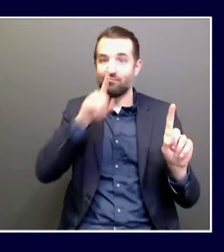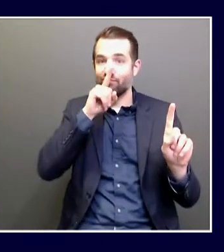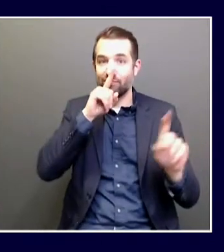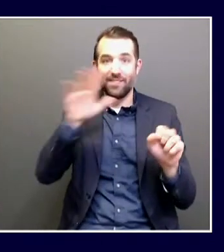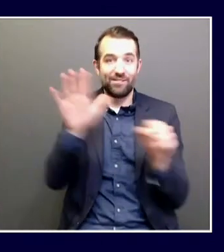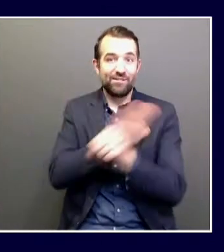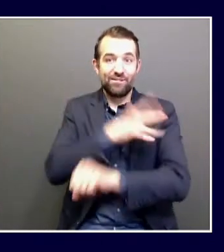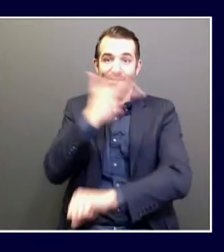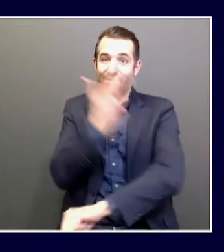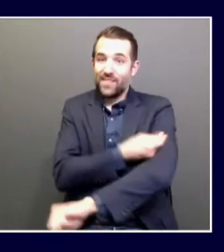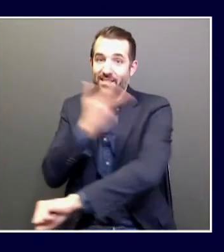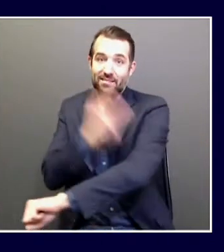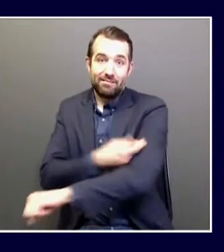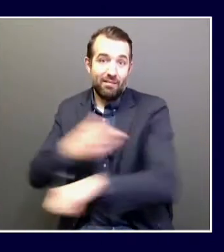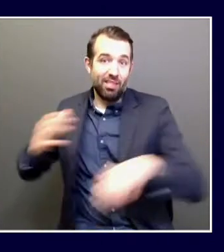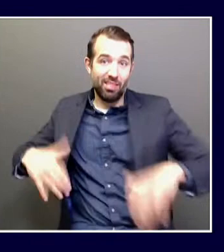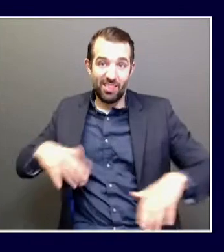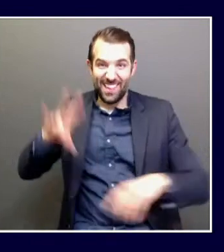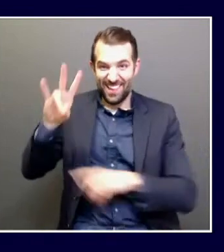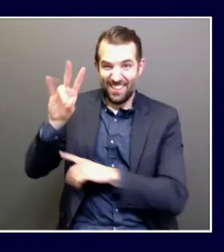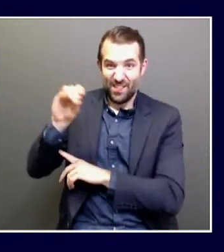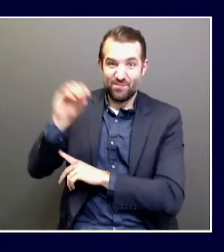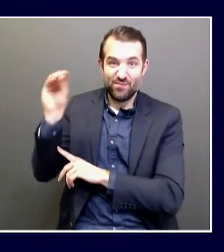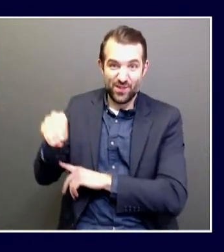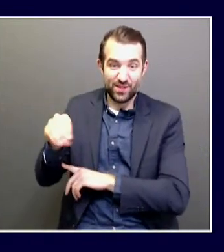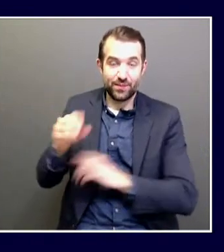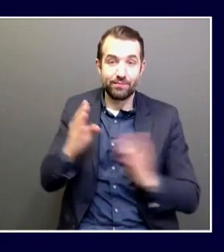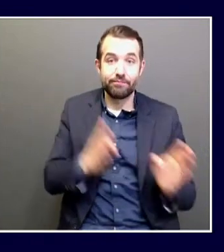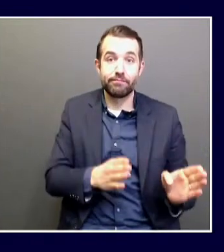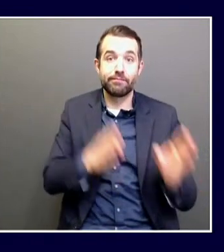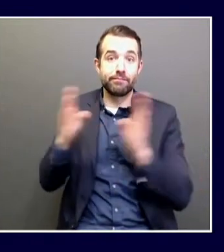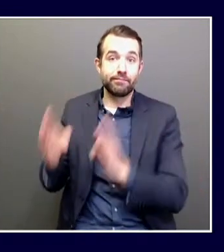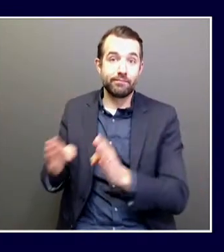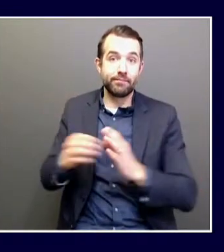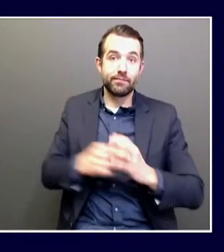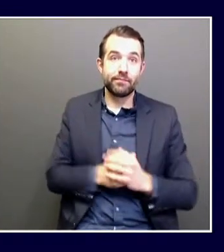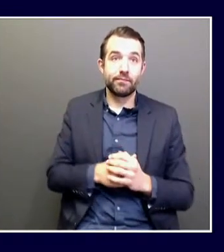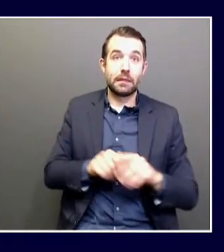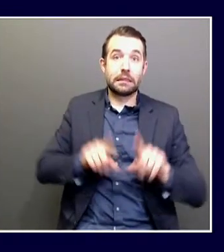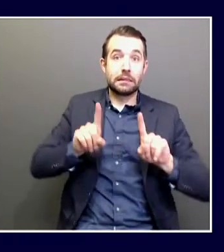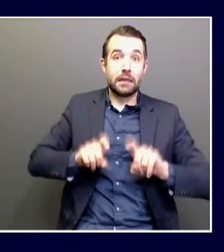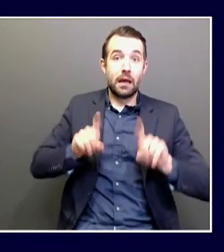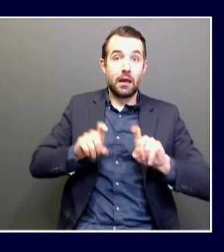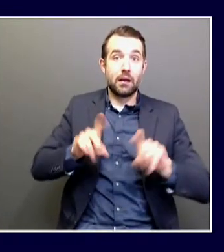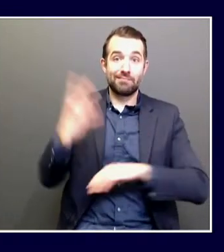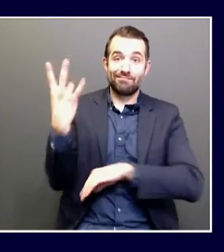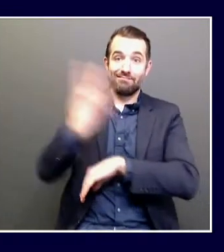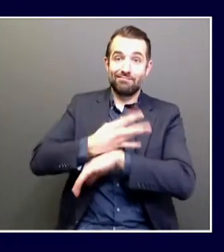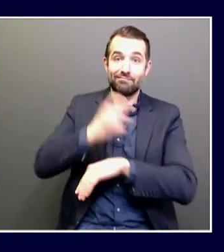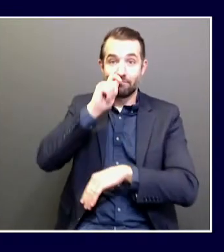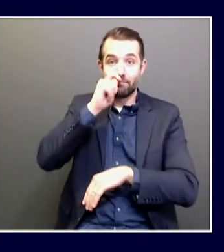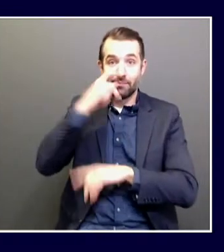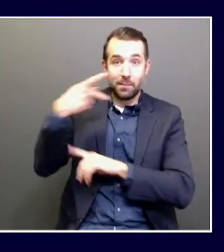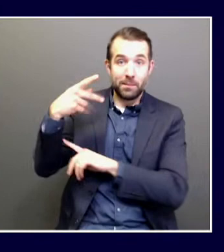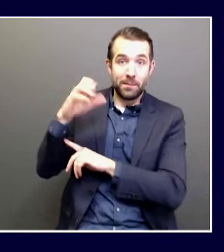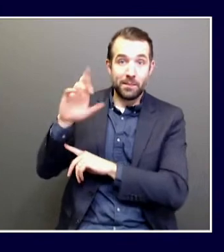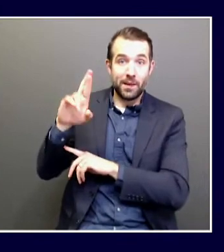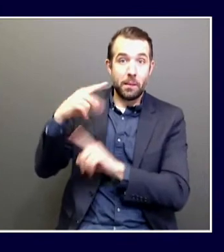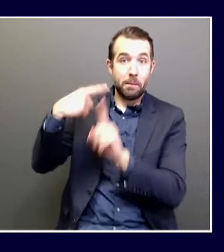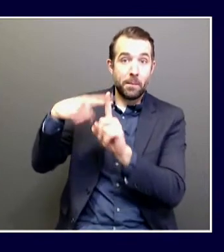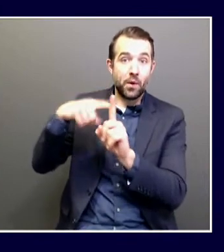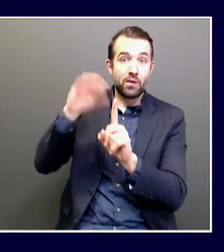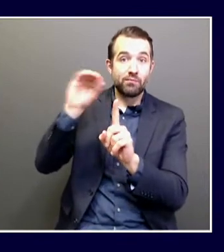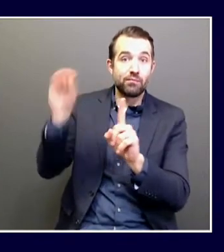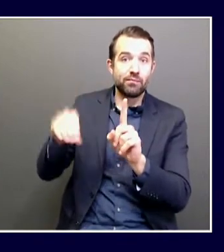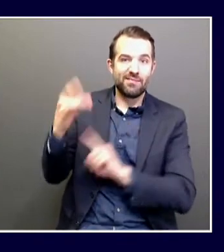In terms of testing, our 7-day PCR positivity rate is now